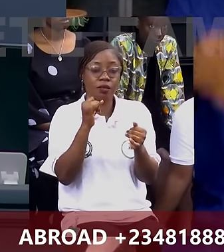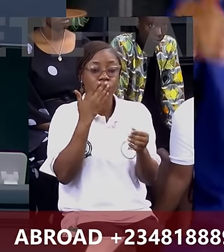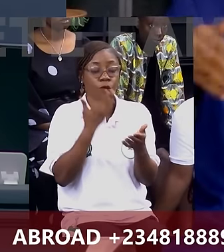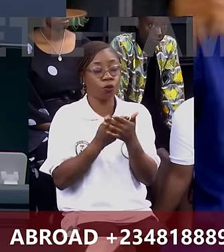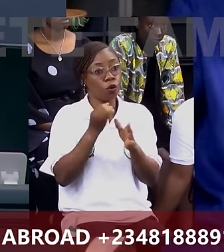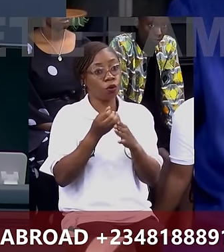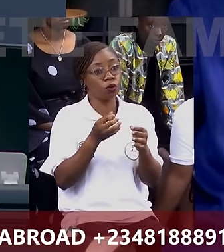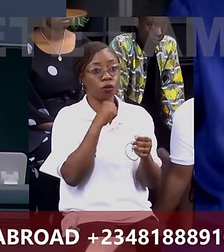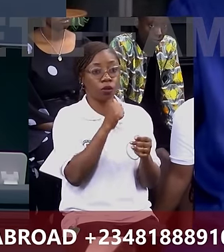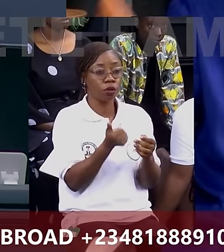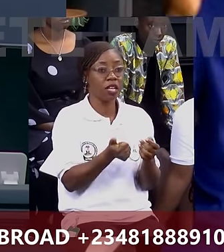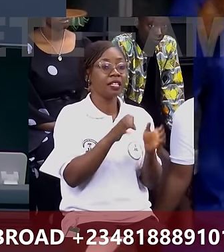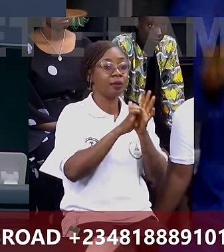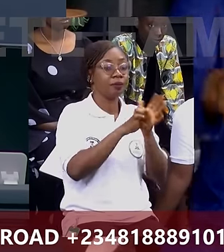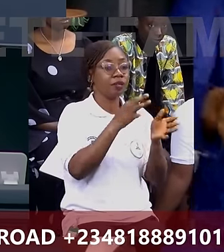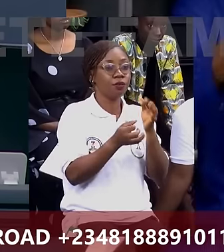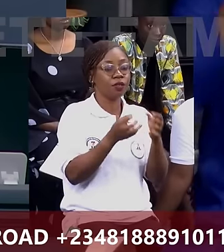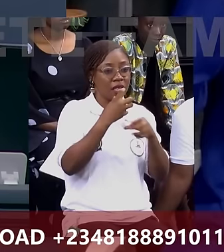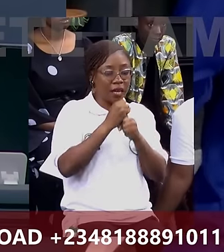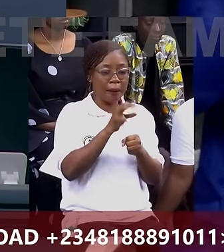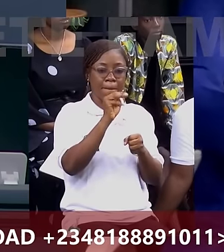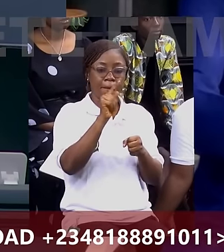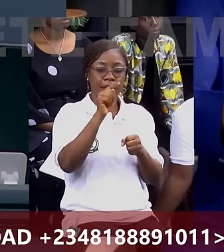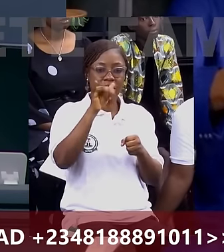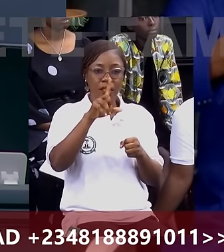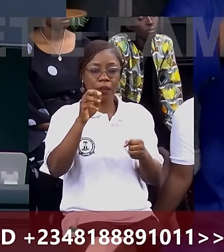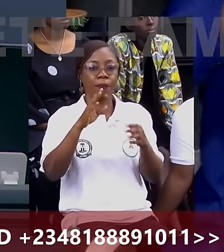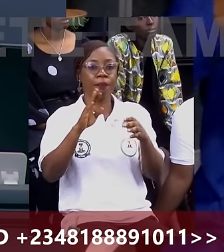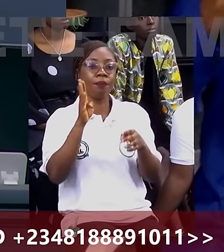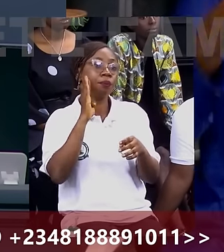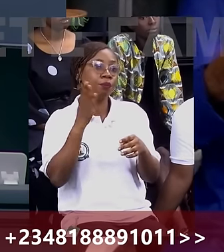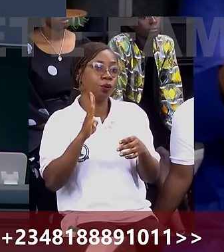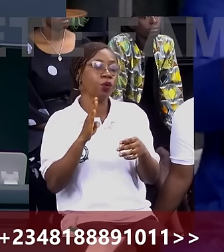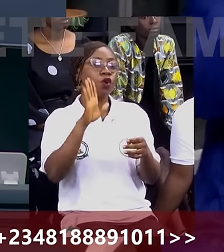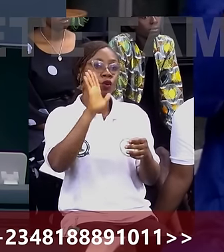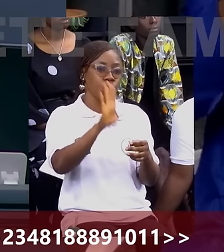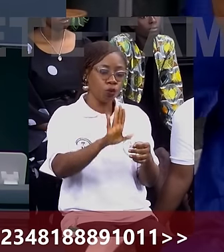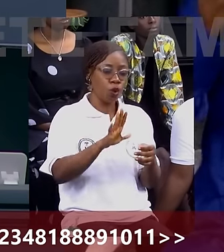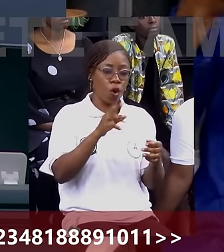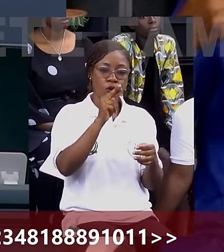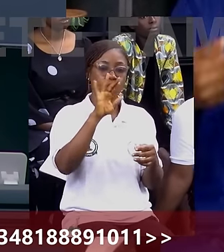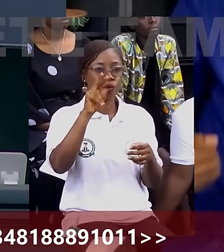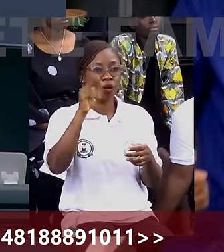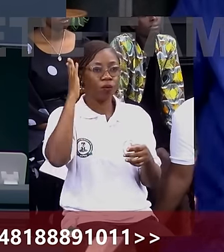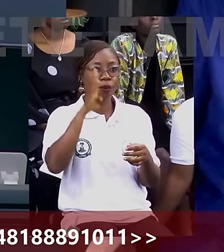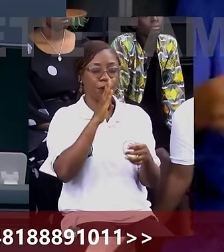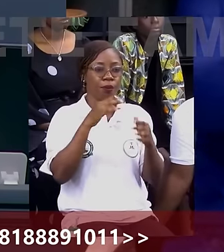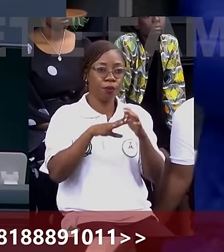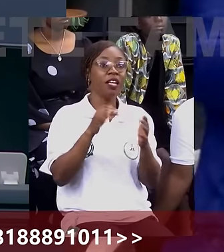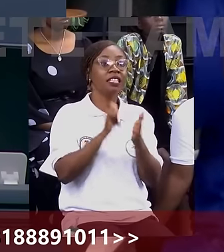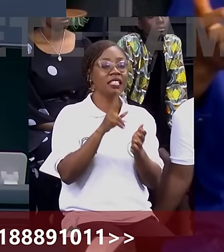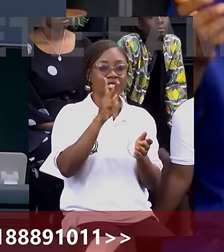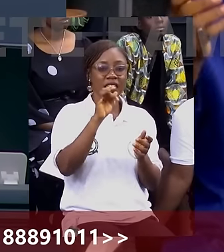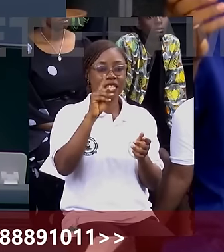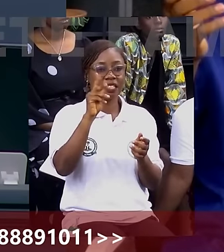for instance, your urine will be blue. If you take red, and the kidney will just filter the color and bring